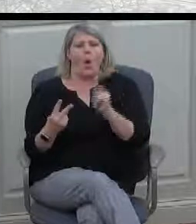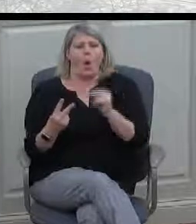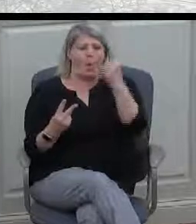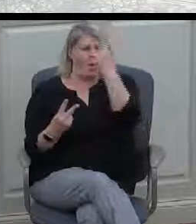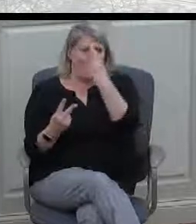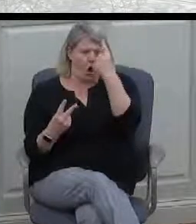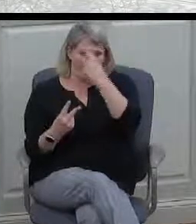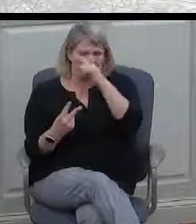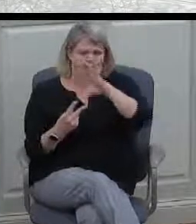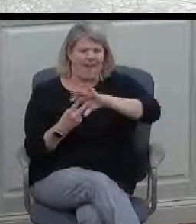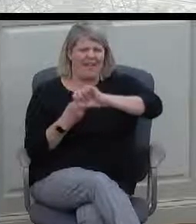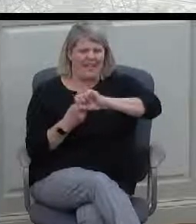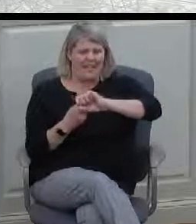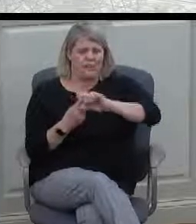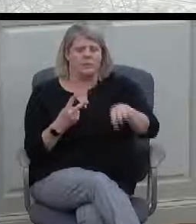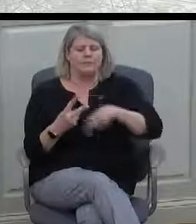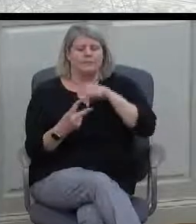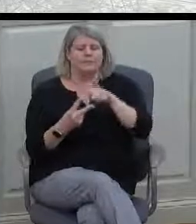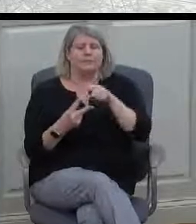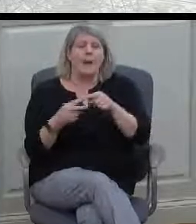the items, questions you had. Parking's